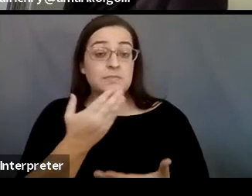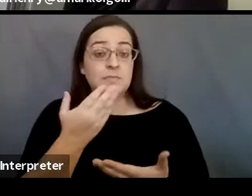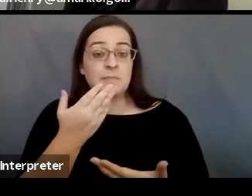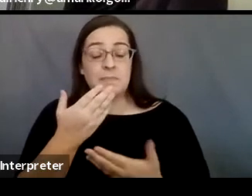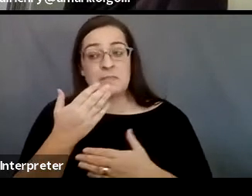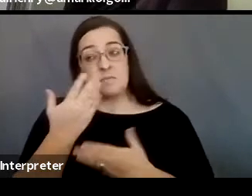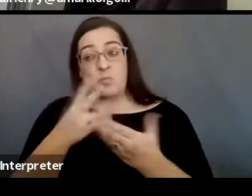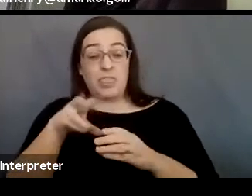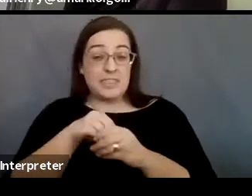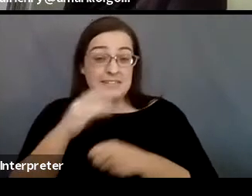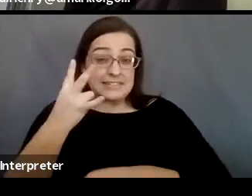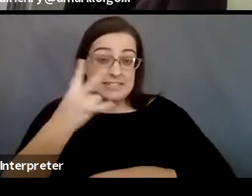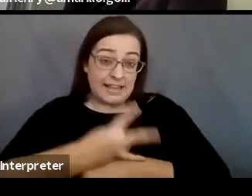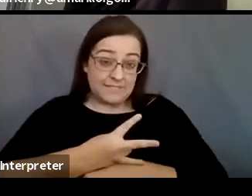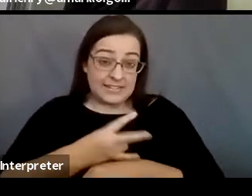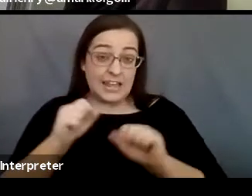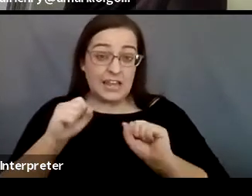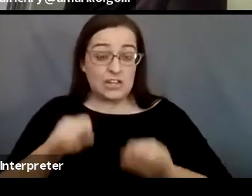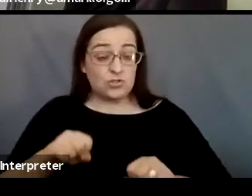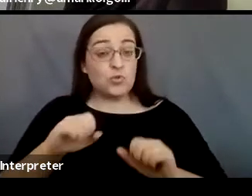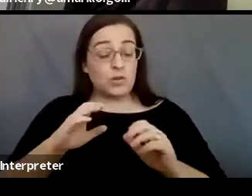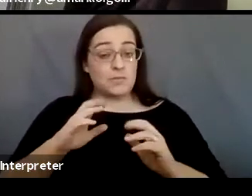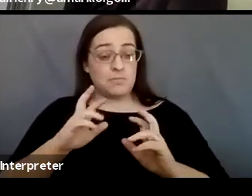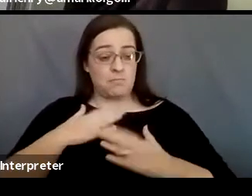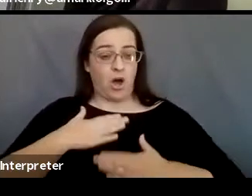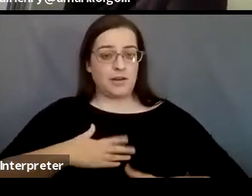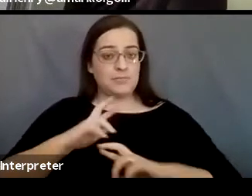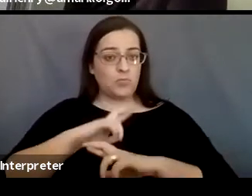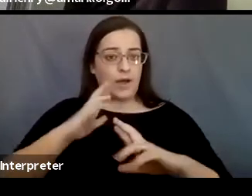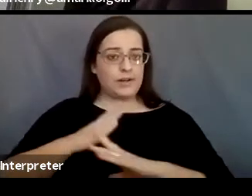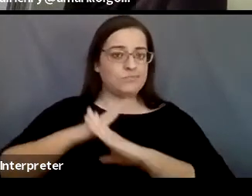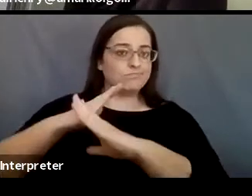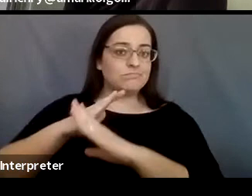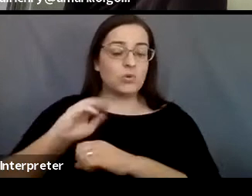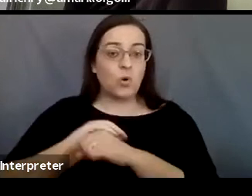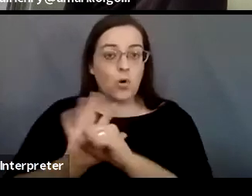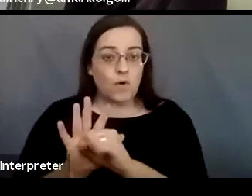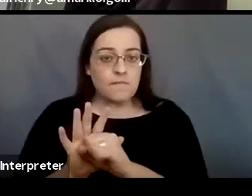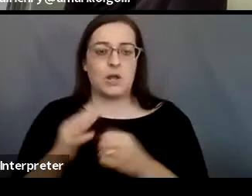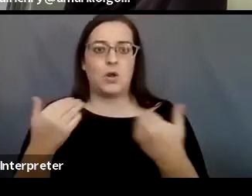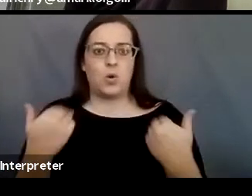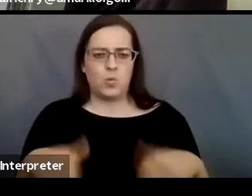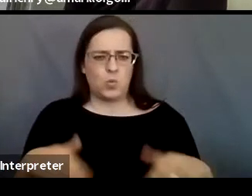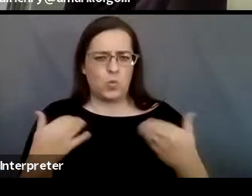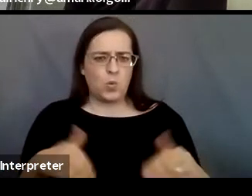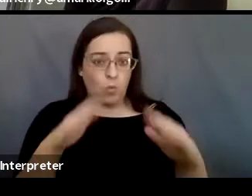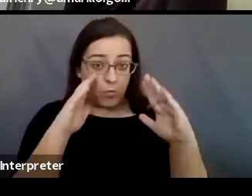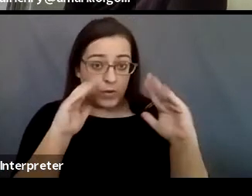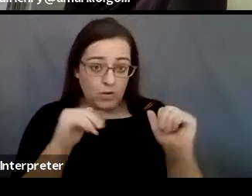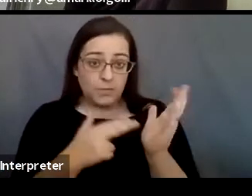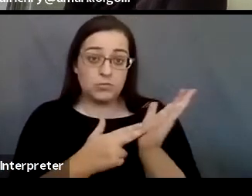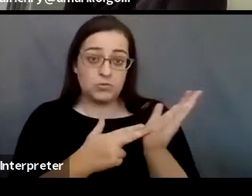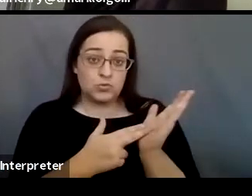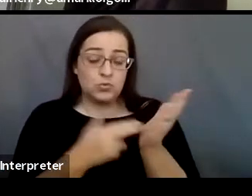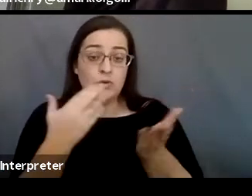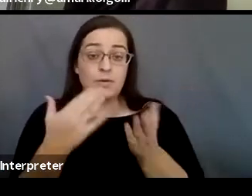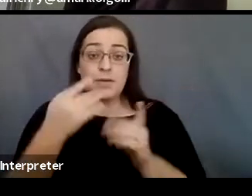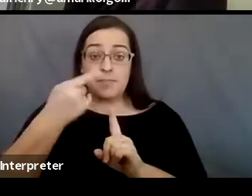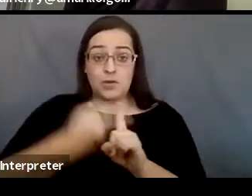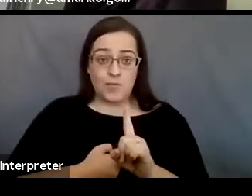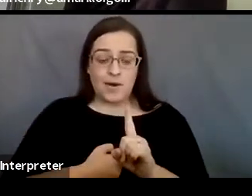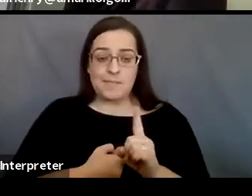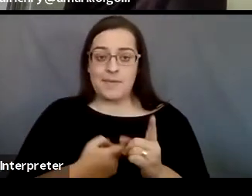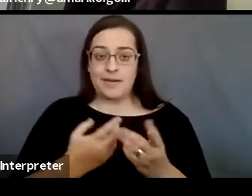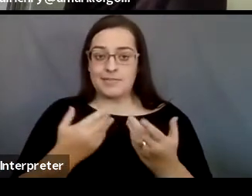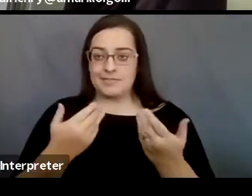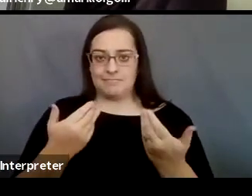to COVID-19. That's incredible. What an amazing vaccine. So hopefully that's true. And we're talking about maybe within a month, we will already have a